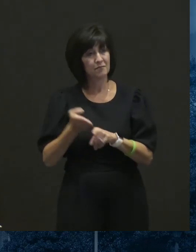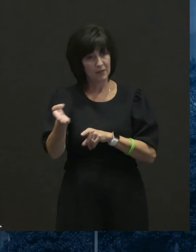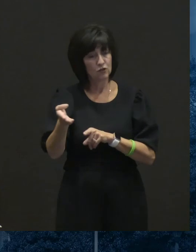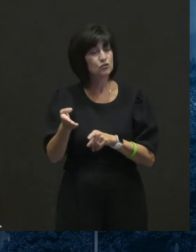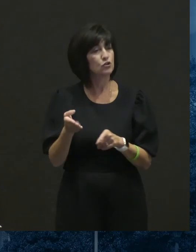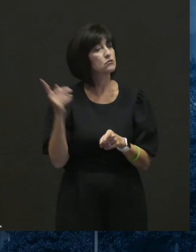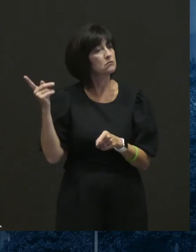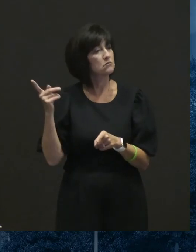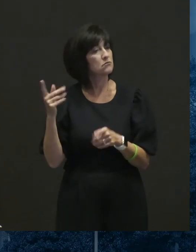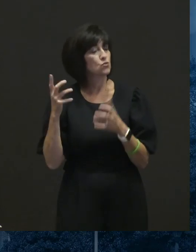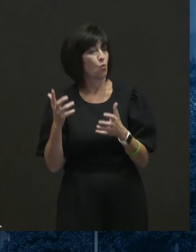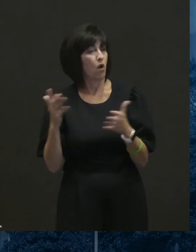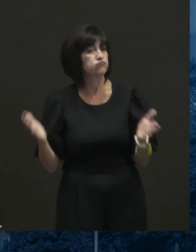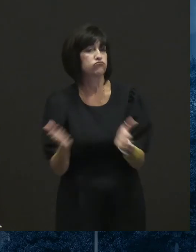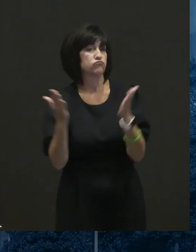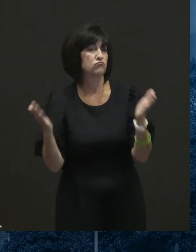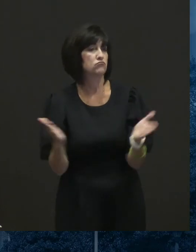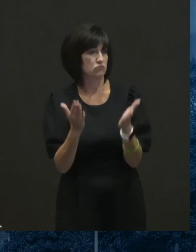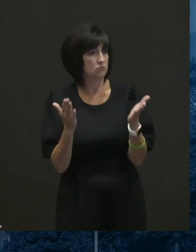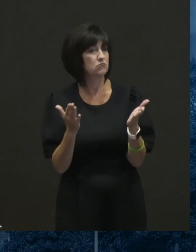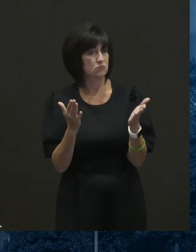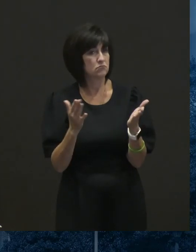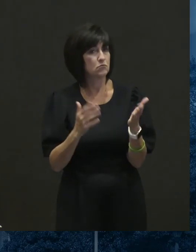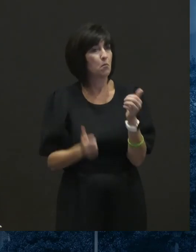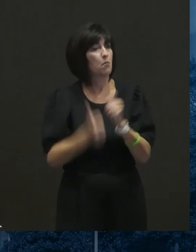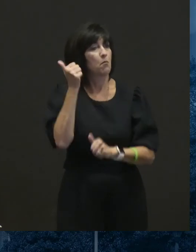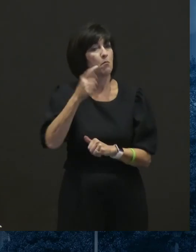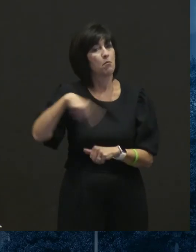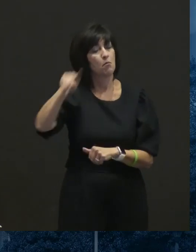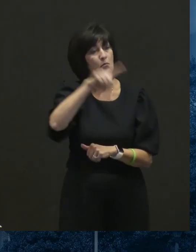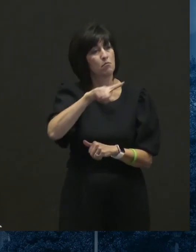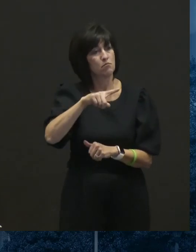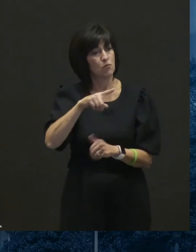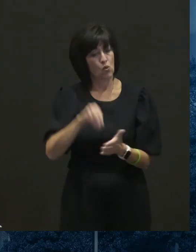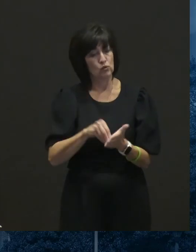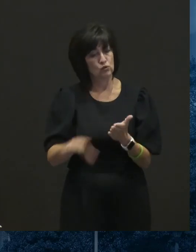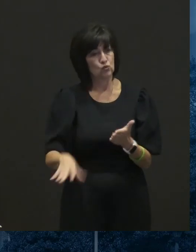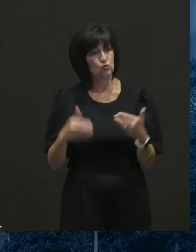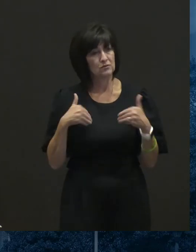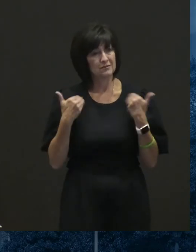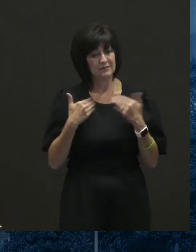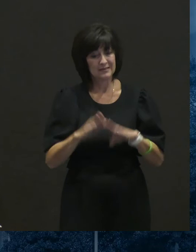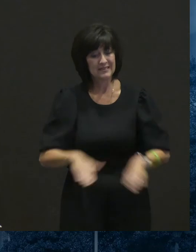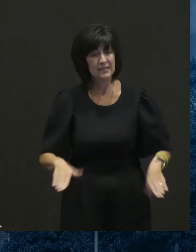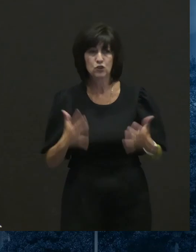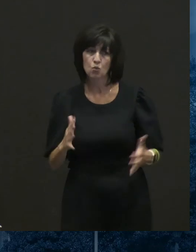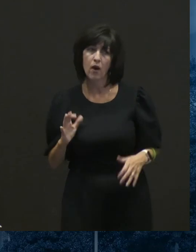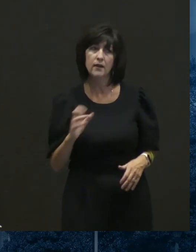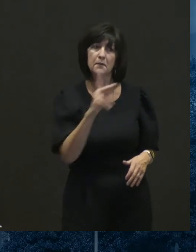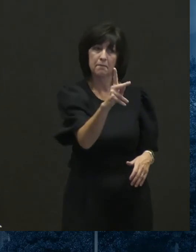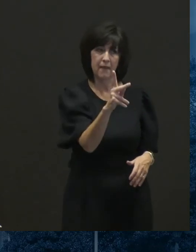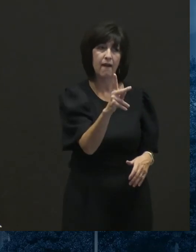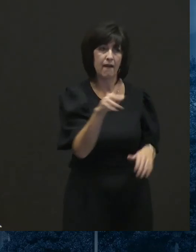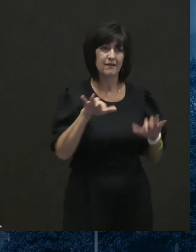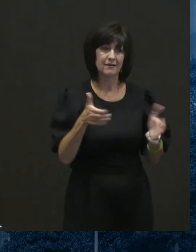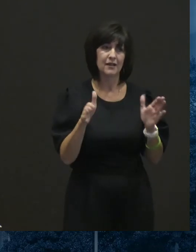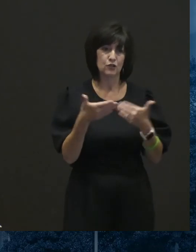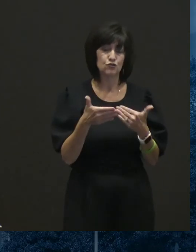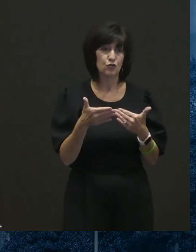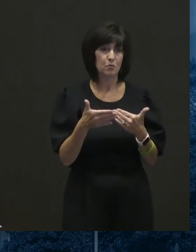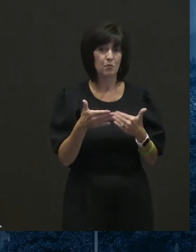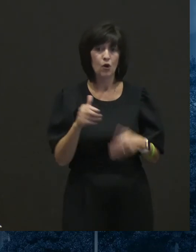back into face-to-face learning as is safely possible. But there's no